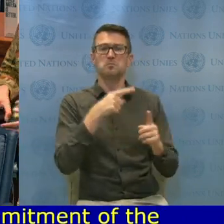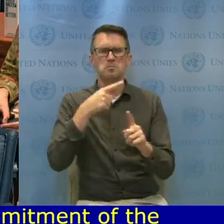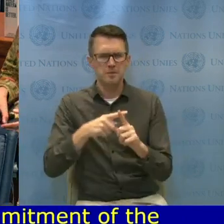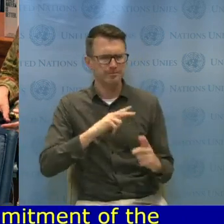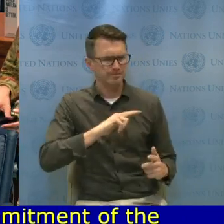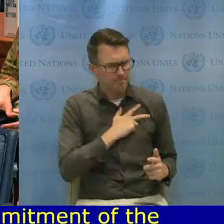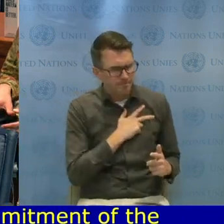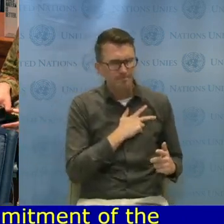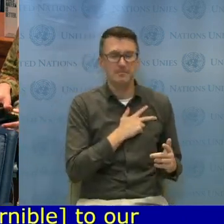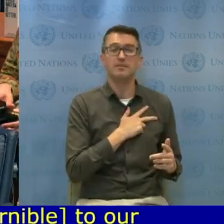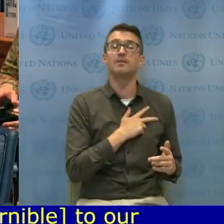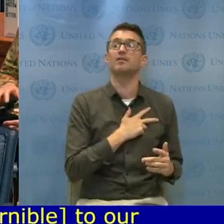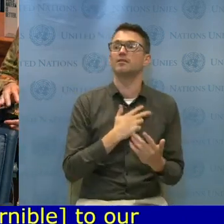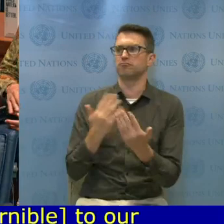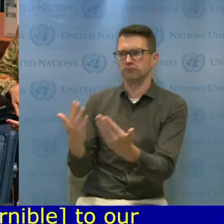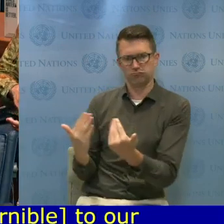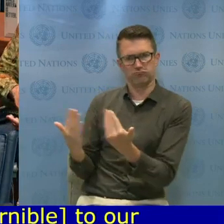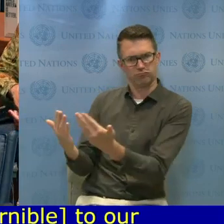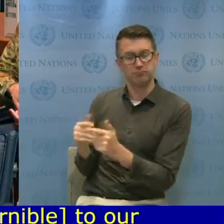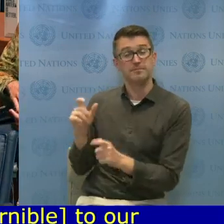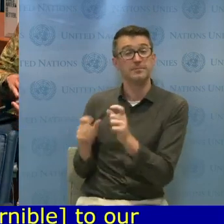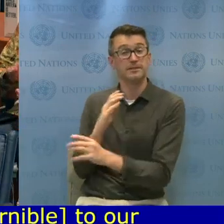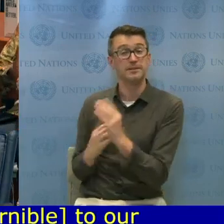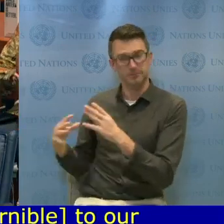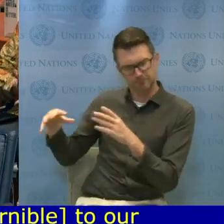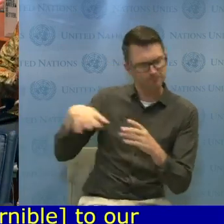2030 goals. Thank you, Madam Chair.